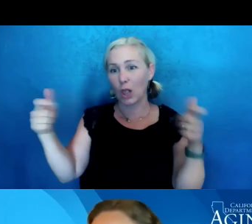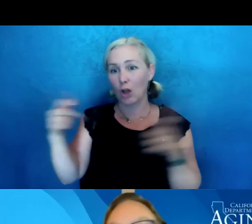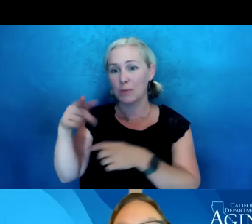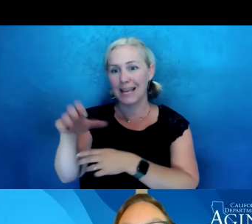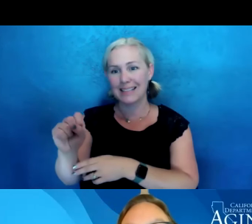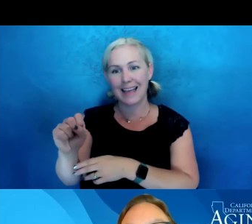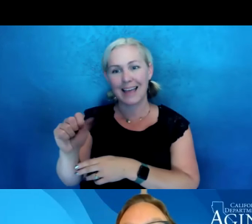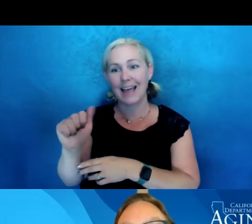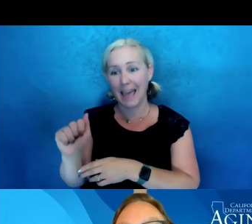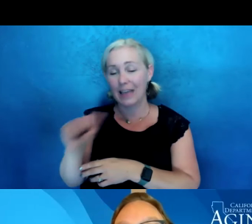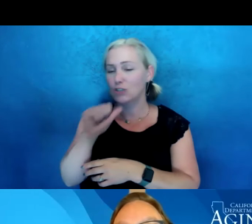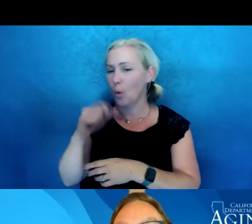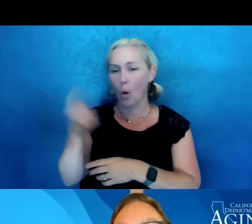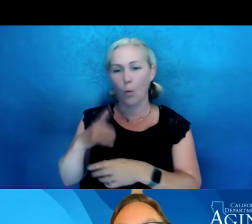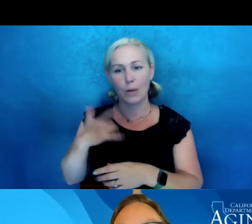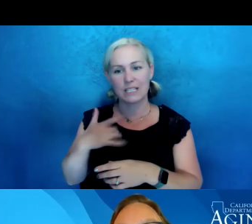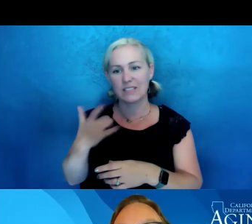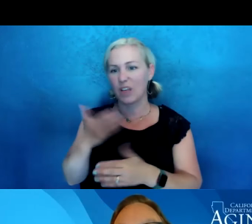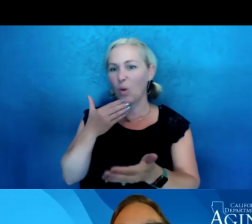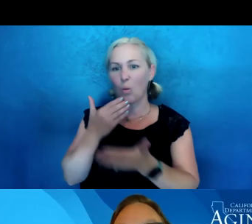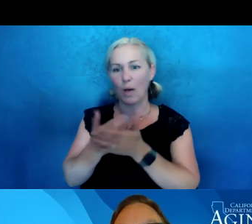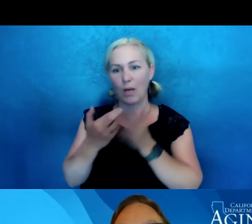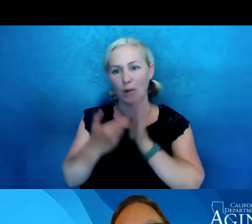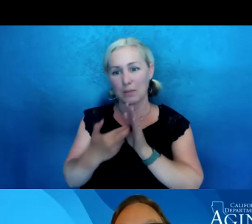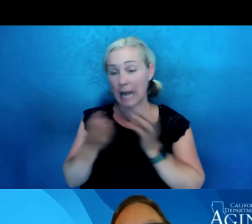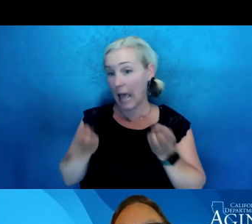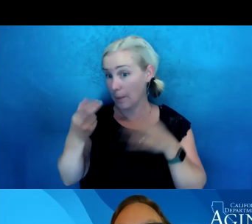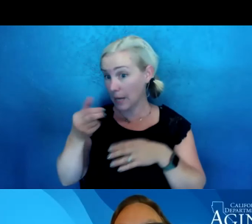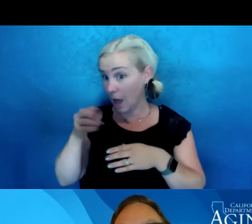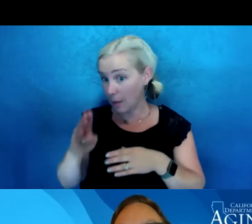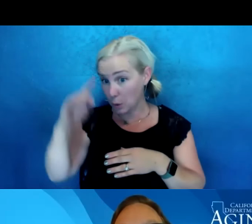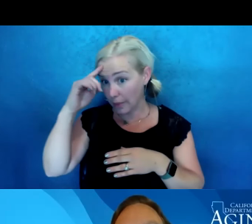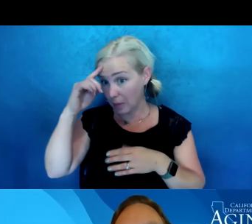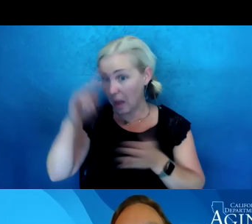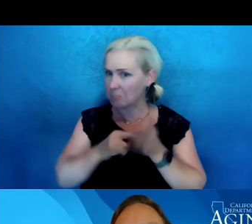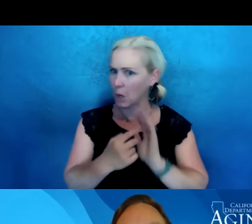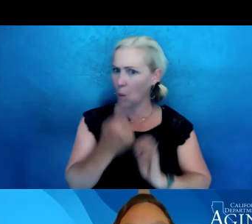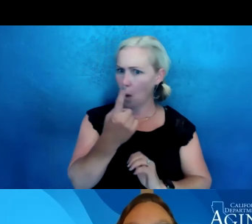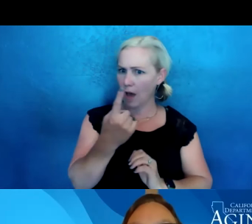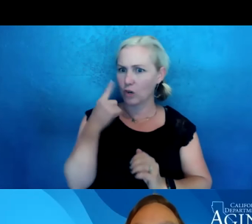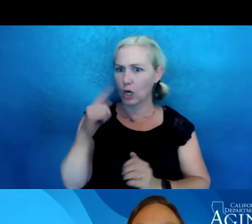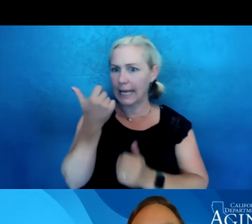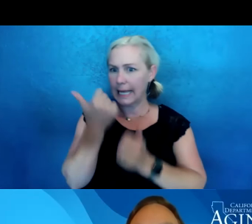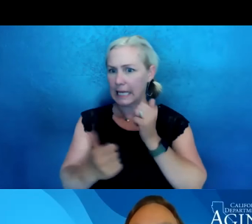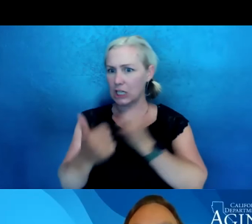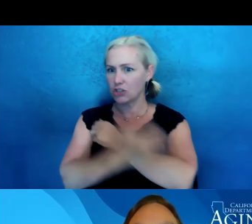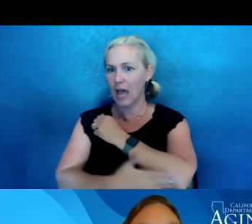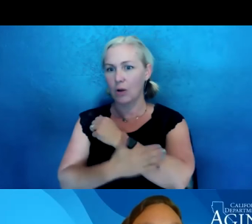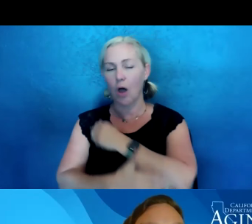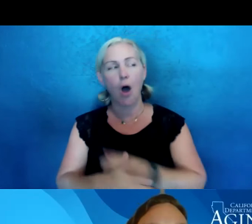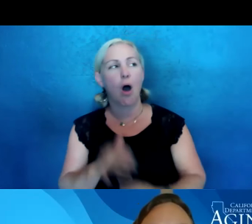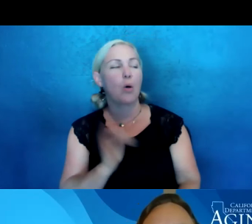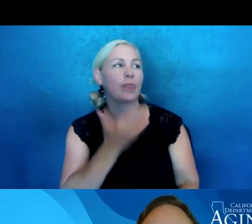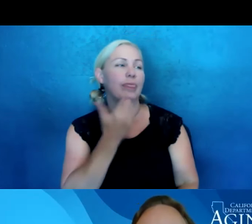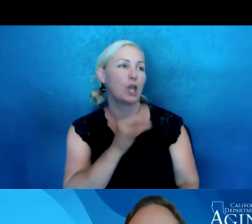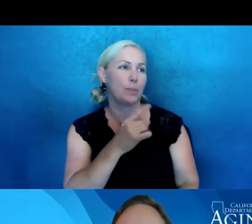well represented or understood. How many hubs are you thinking about? Is it one per county? Oh, thank you, Maggie. That's a great comment.